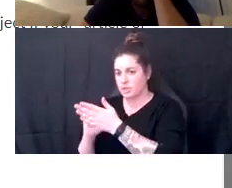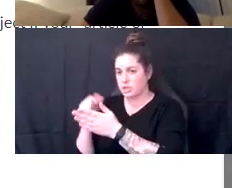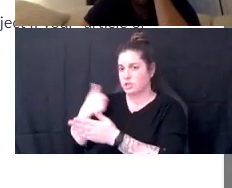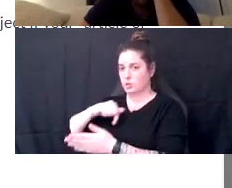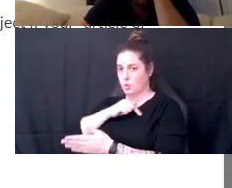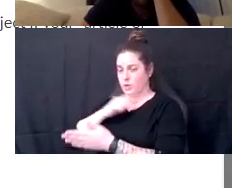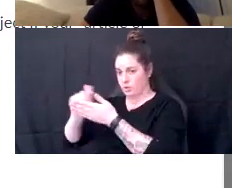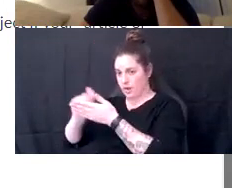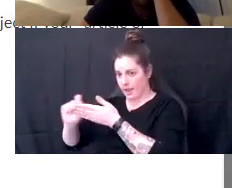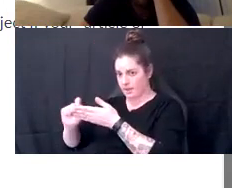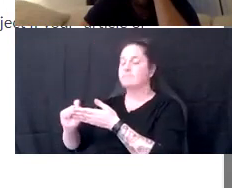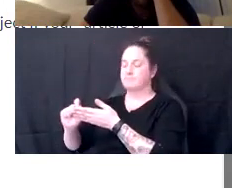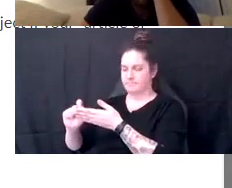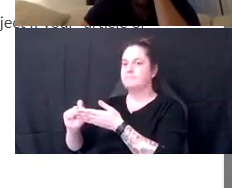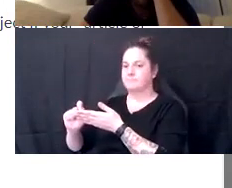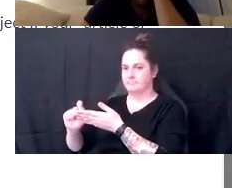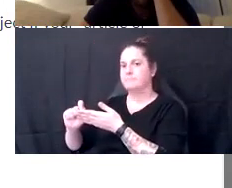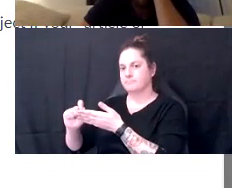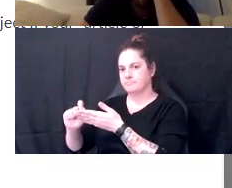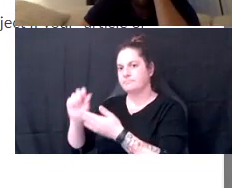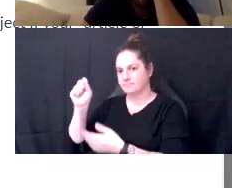right, thank you. Yes, ma'am.